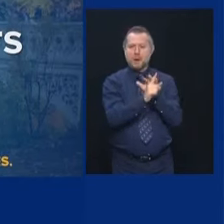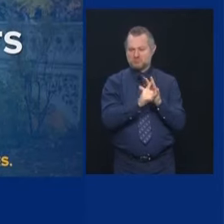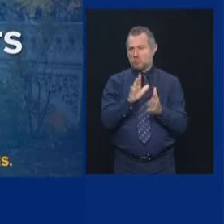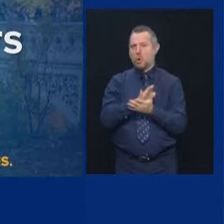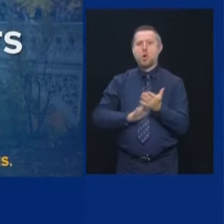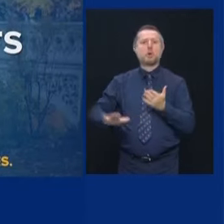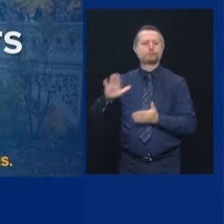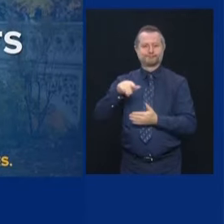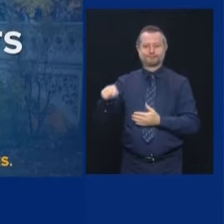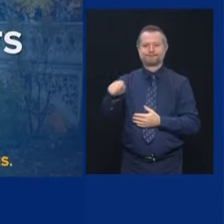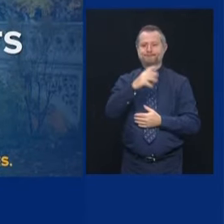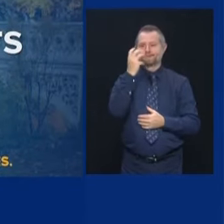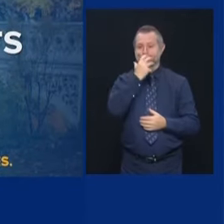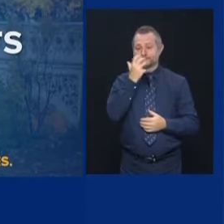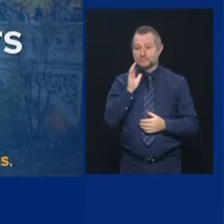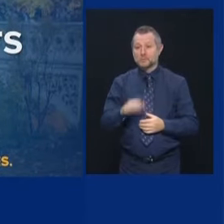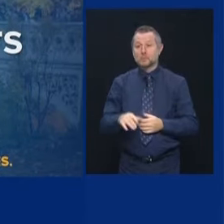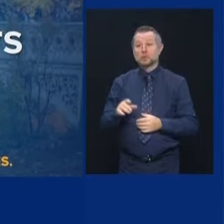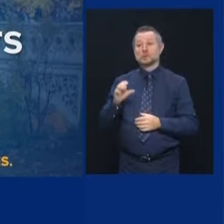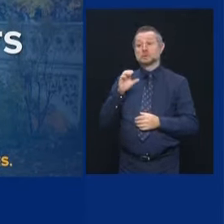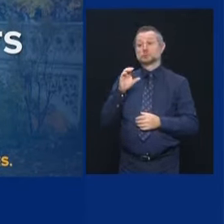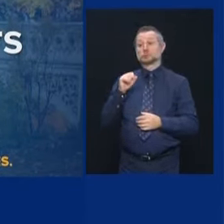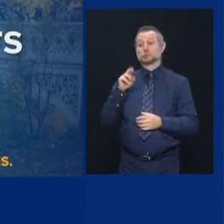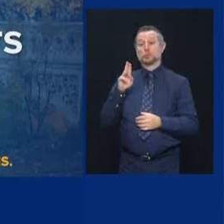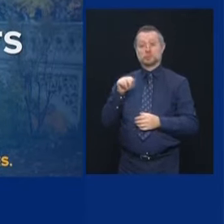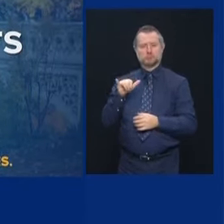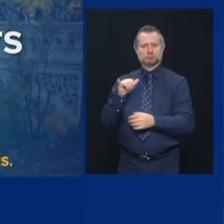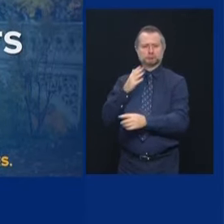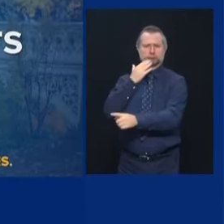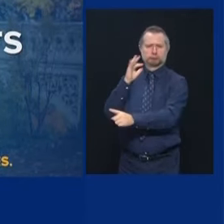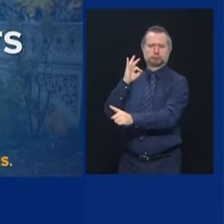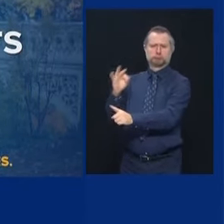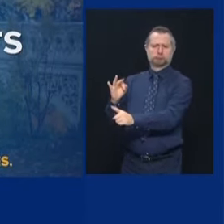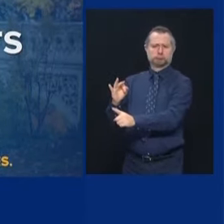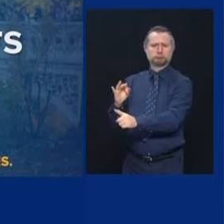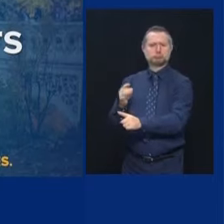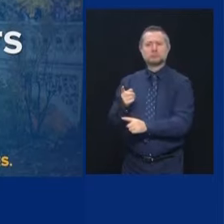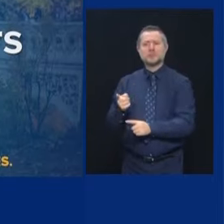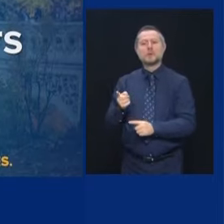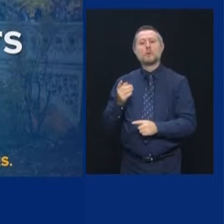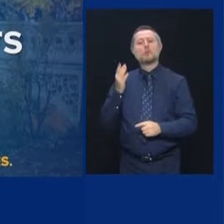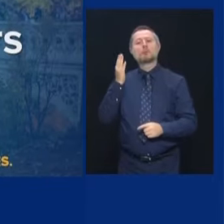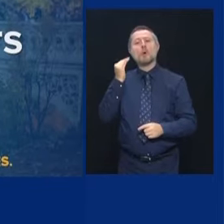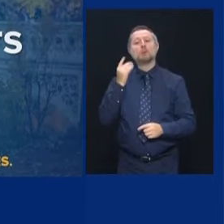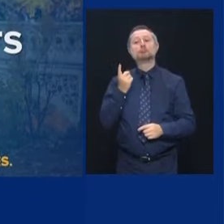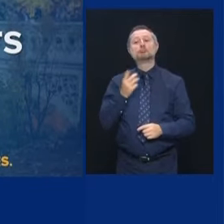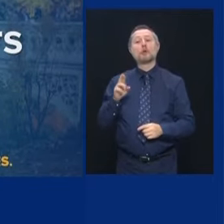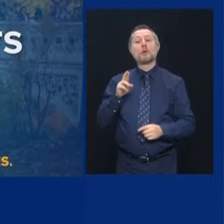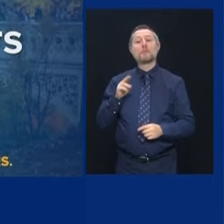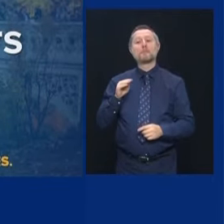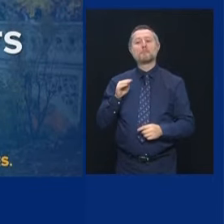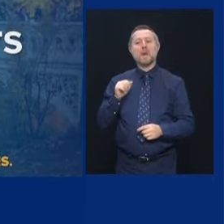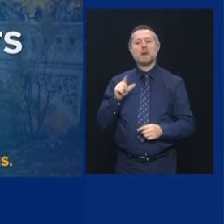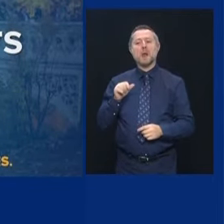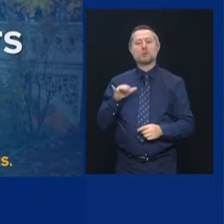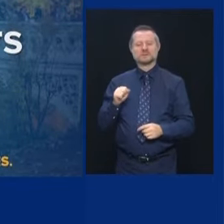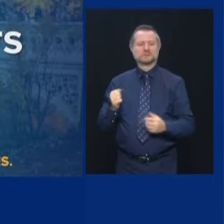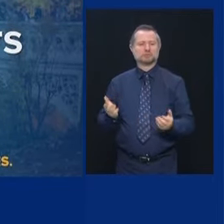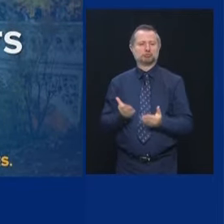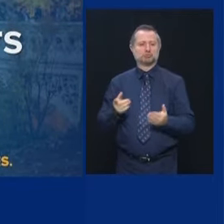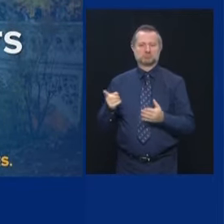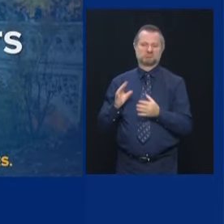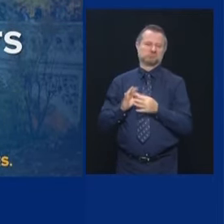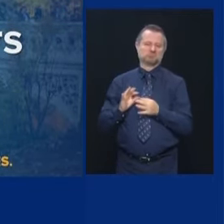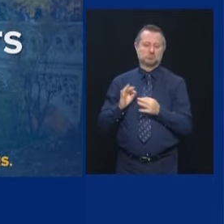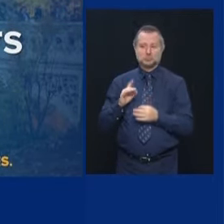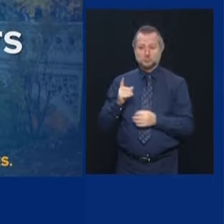SUNY's doing a great job. That's why Dr. Jim Malatris is here today. If SUNY was not doing a great job, Dr. Jim